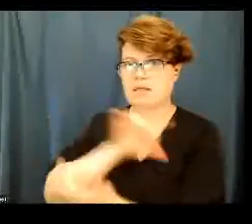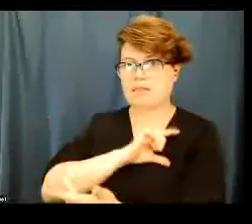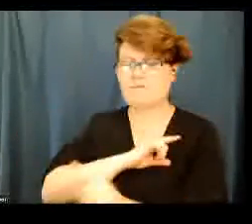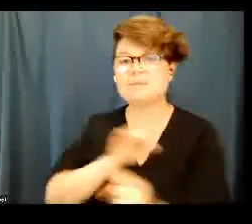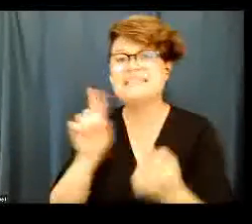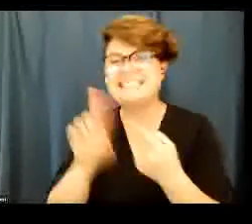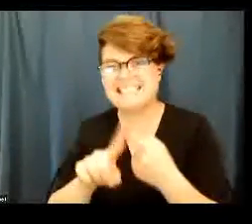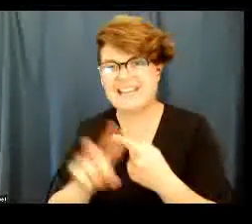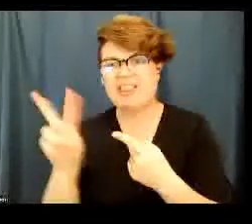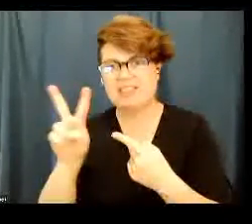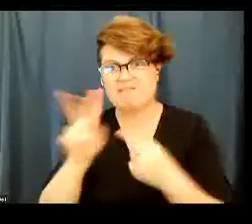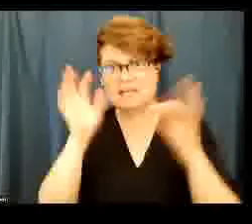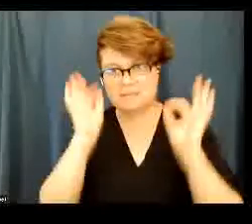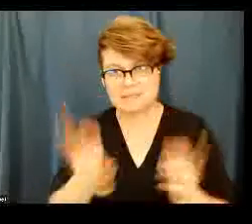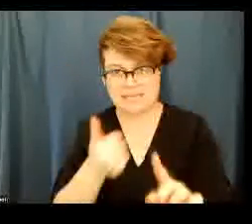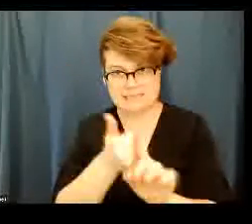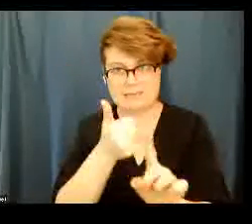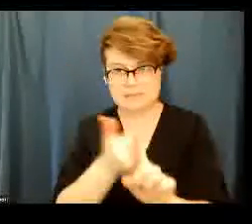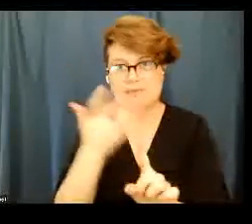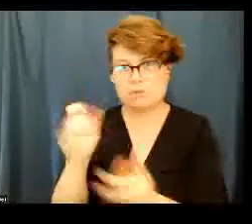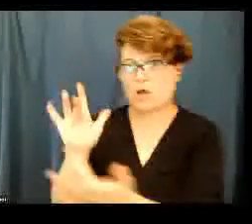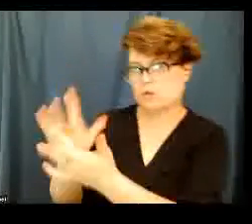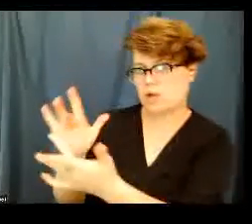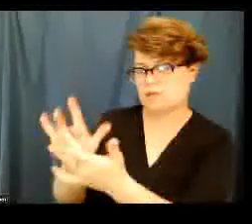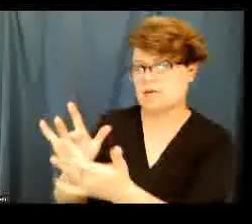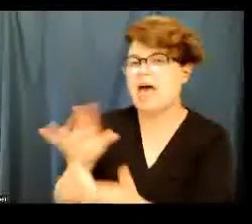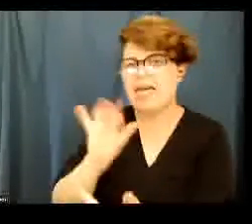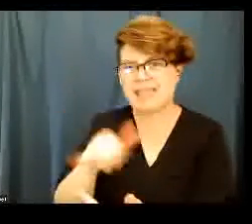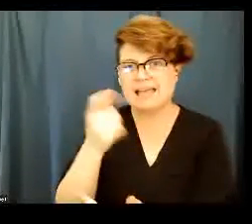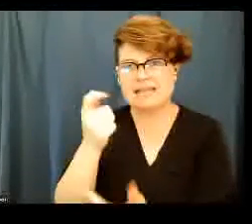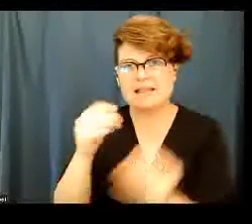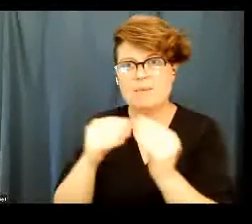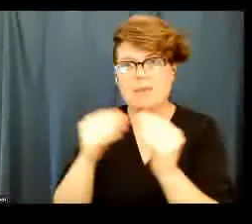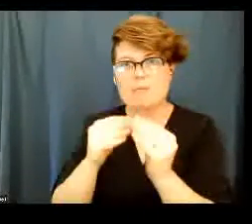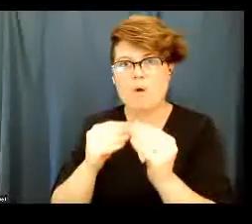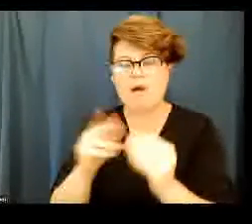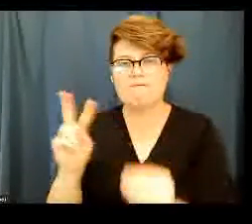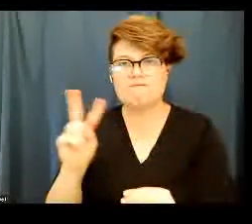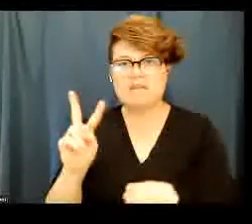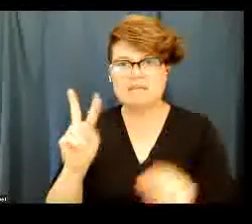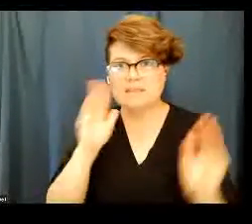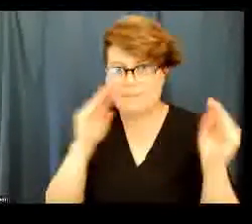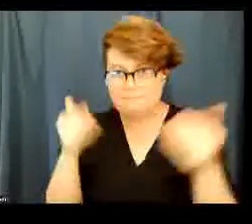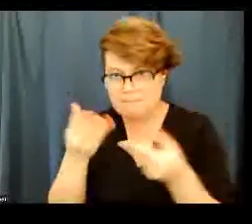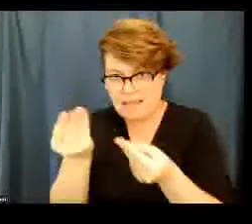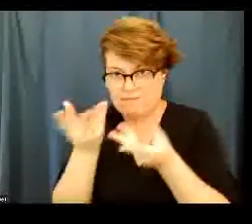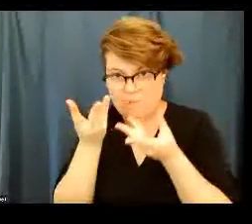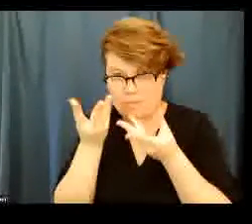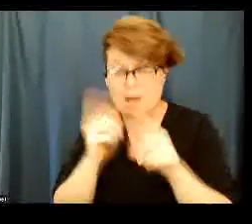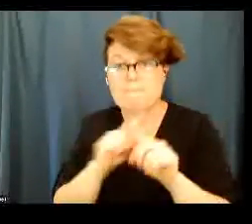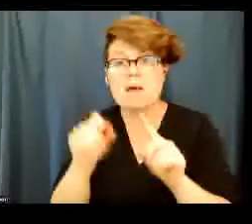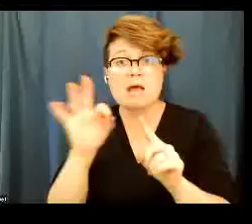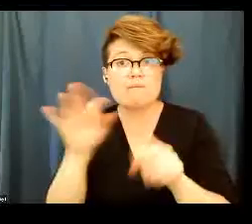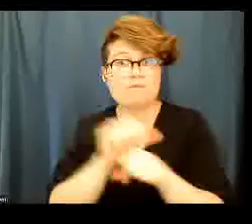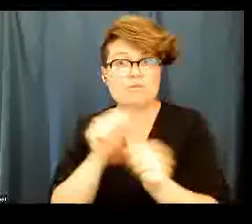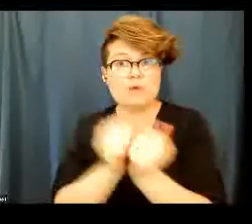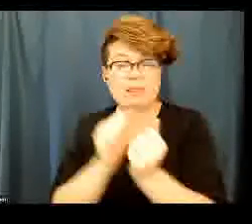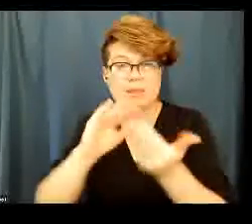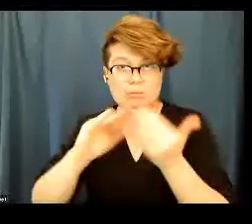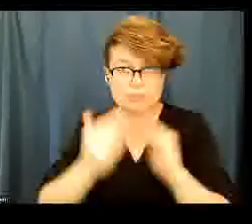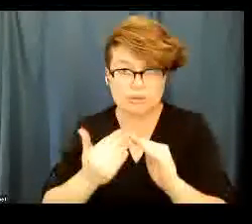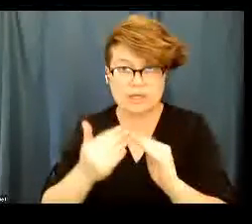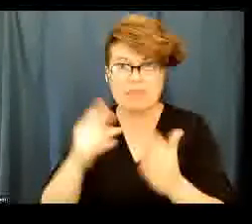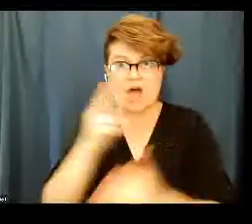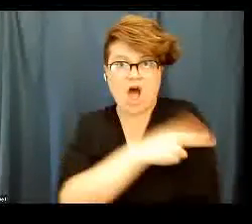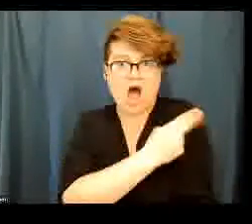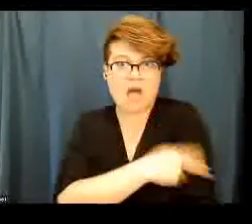victim decides if they want to or not, which is a little bit more victim informed, right? But if you're working in a community and the hospital's lawyers are like,